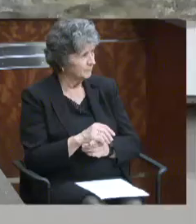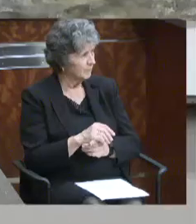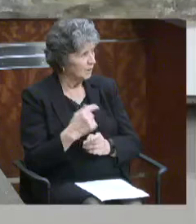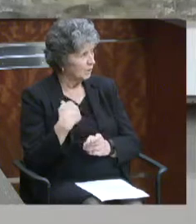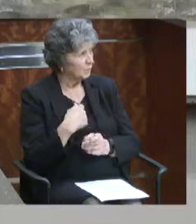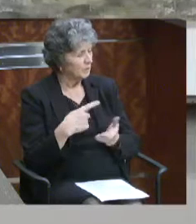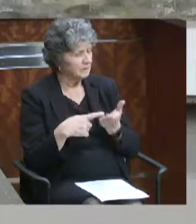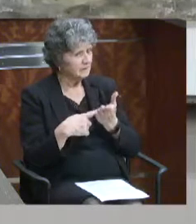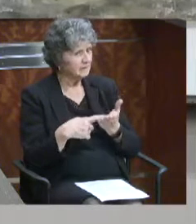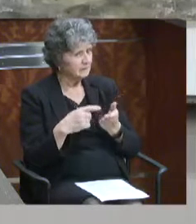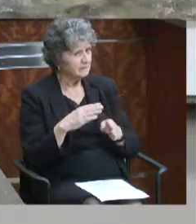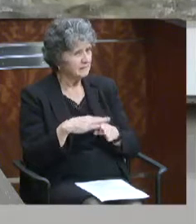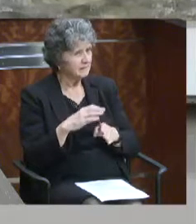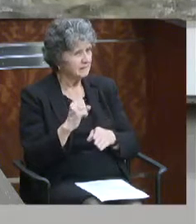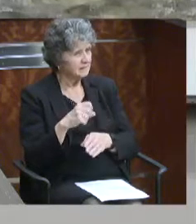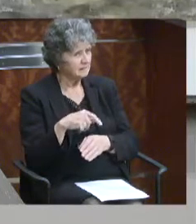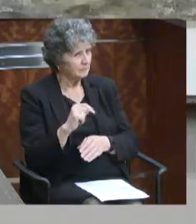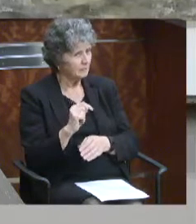September work session.